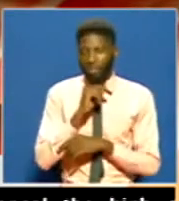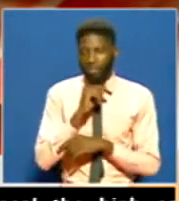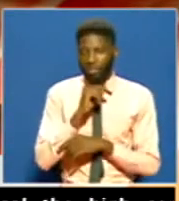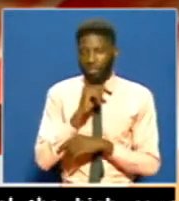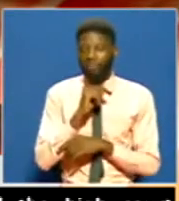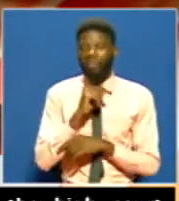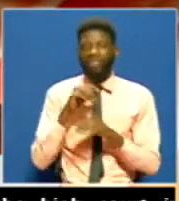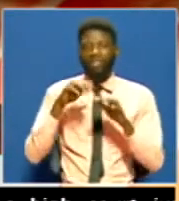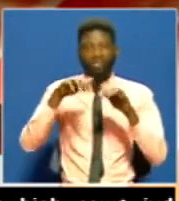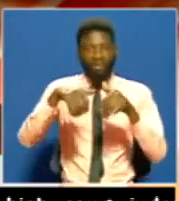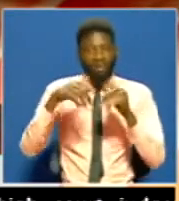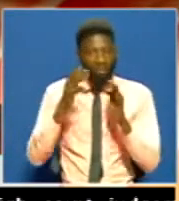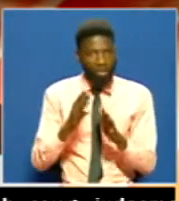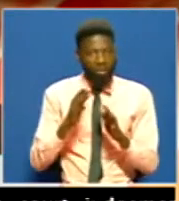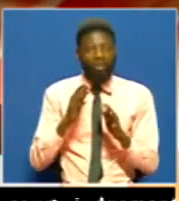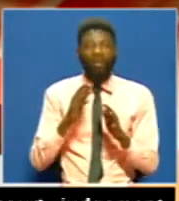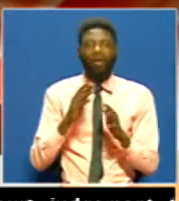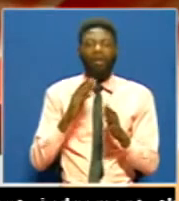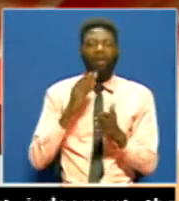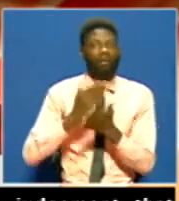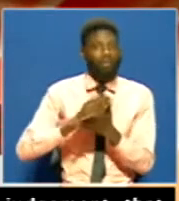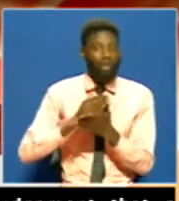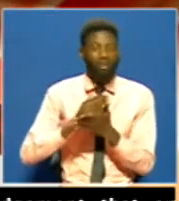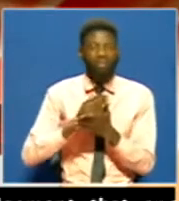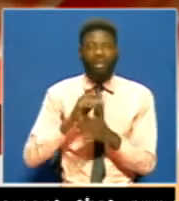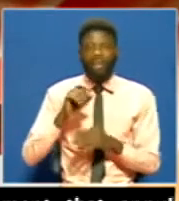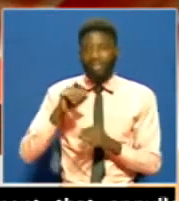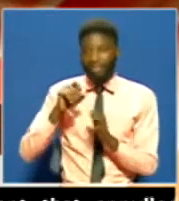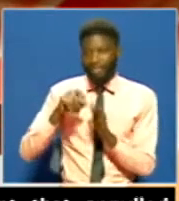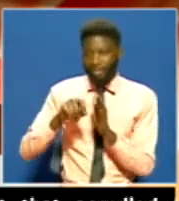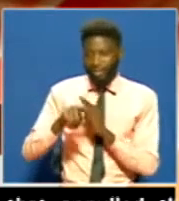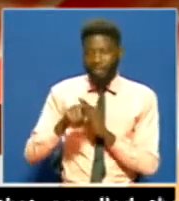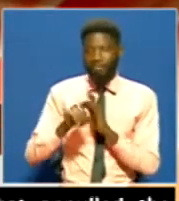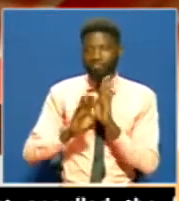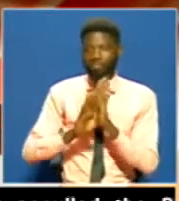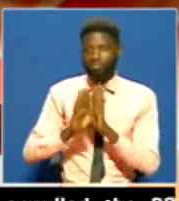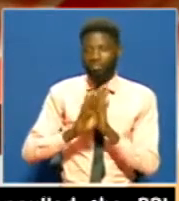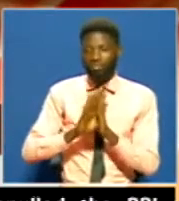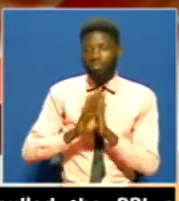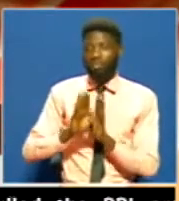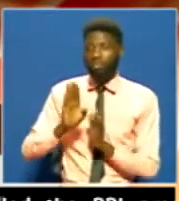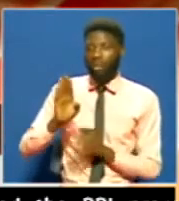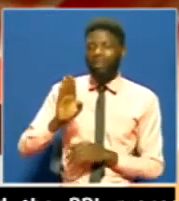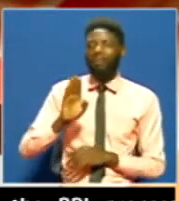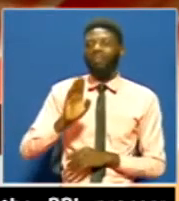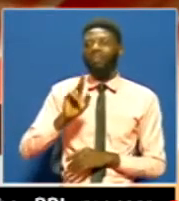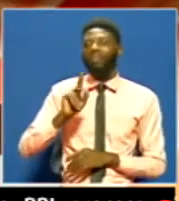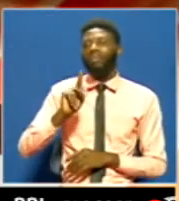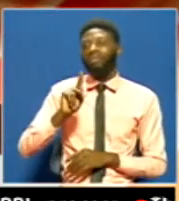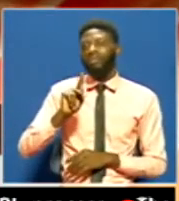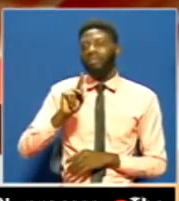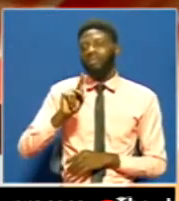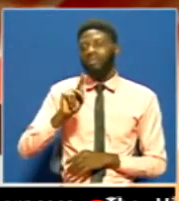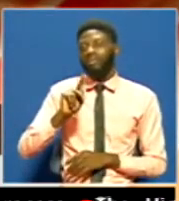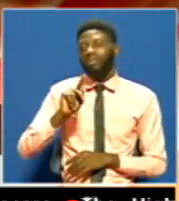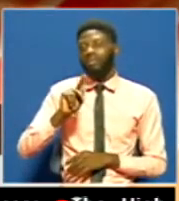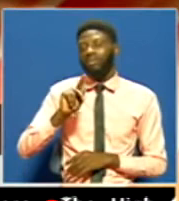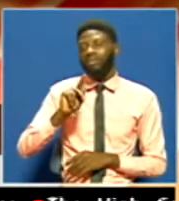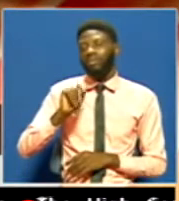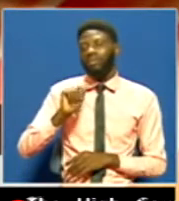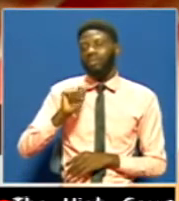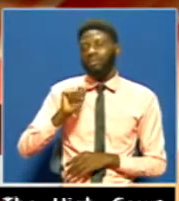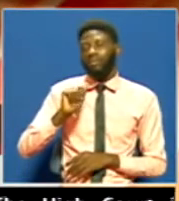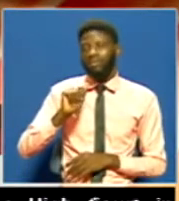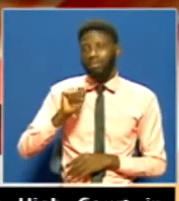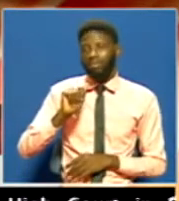farmers have received cassava seeds that has been developed by the Kenya Agricultural and Livestock Research Organization